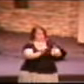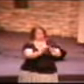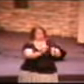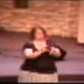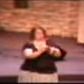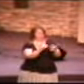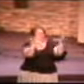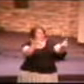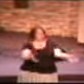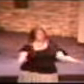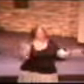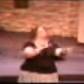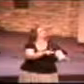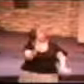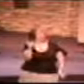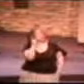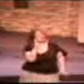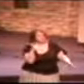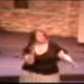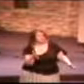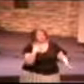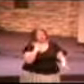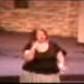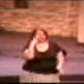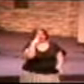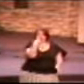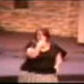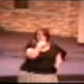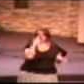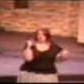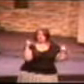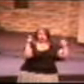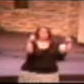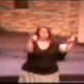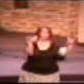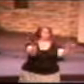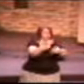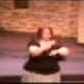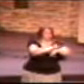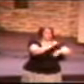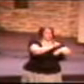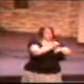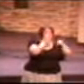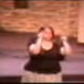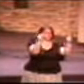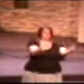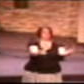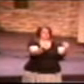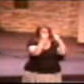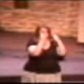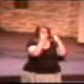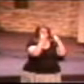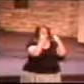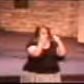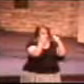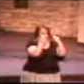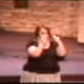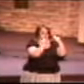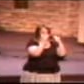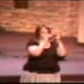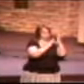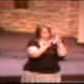has been fulfilled in your hearing. And then the eyes of all in the synagogue were fixed on him.